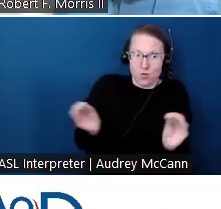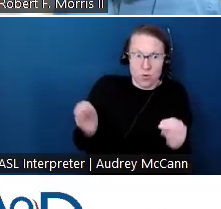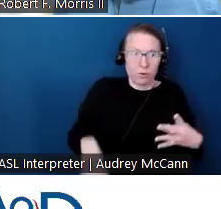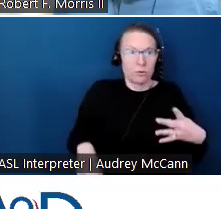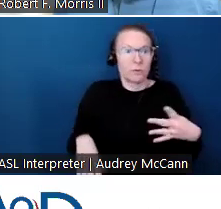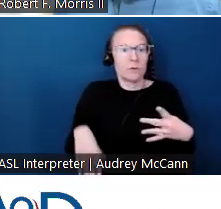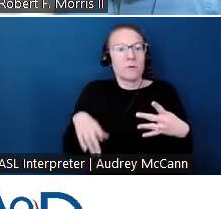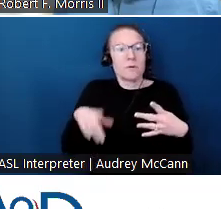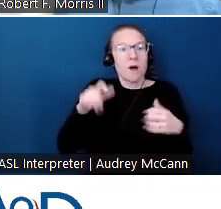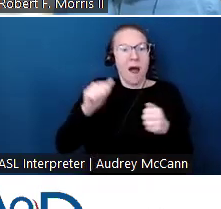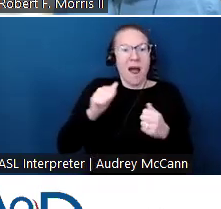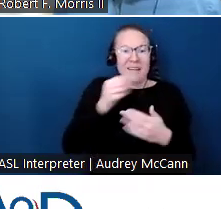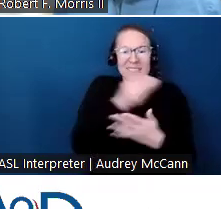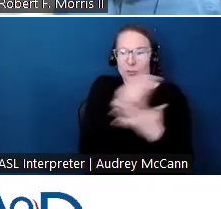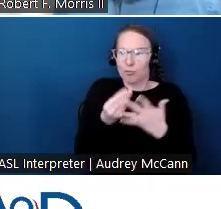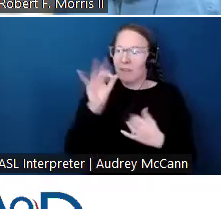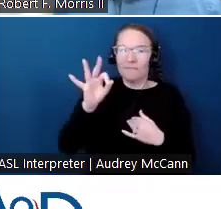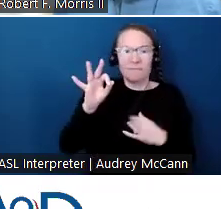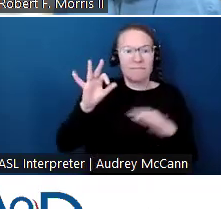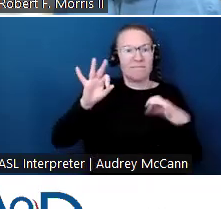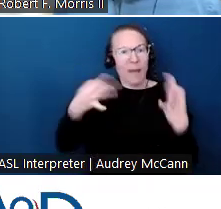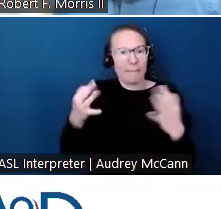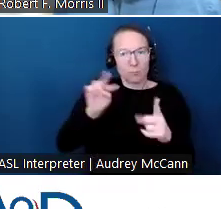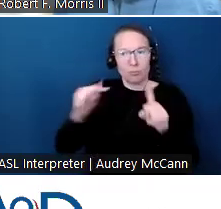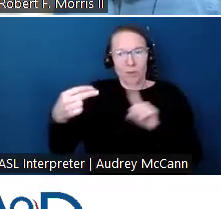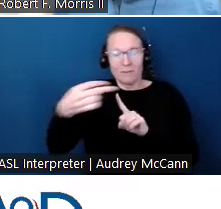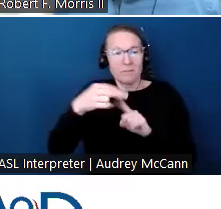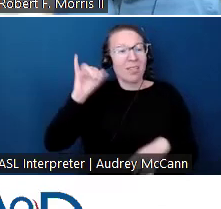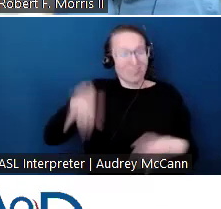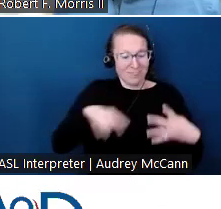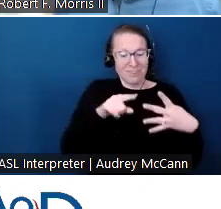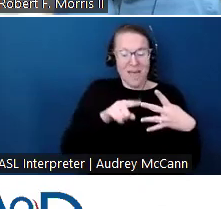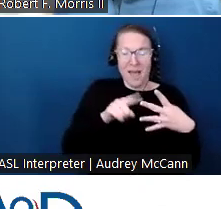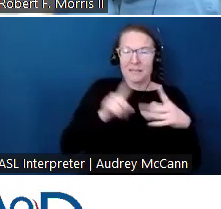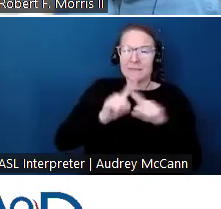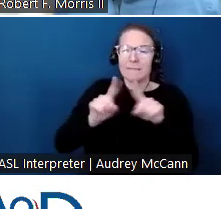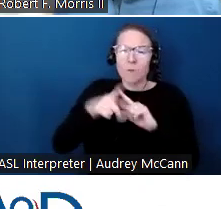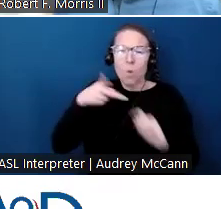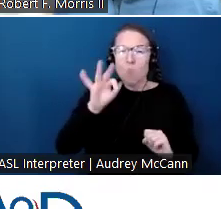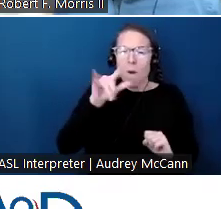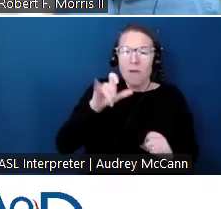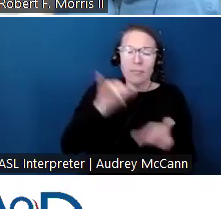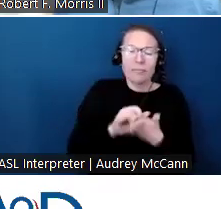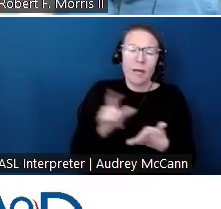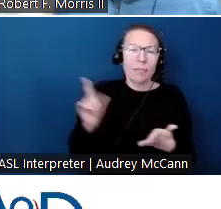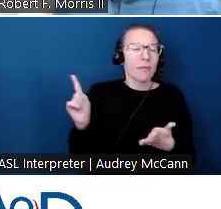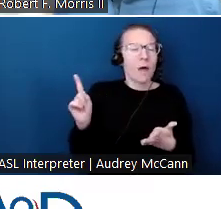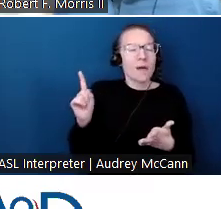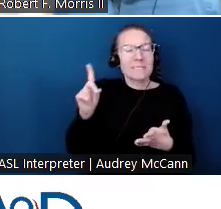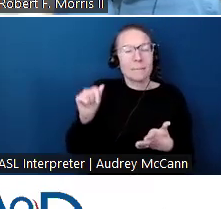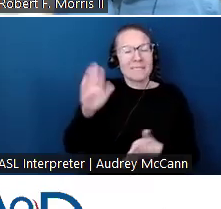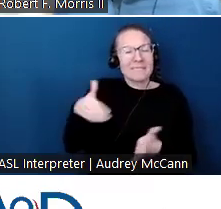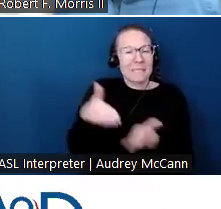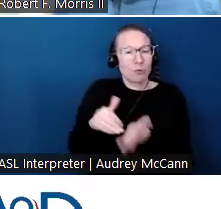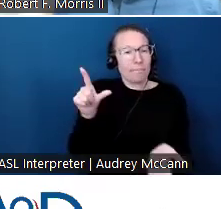perspectives. This is a series of profiles that our Disability Employment TA Center published about a month ago, and